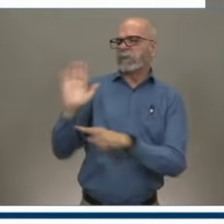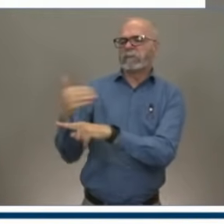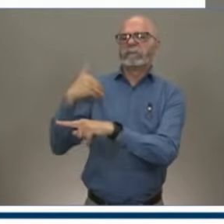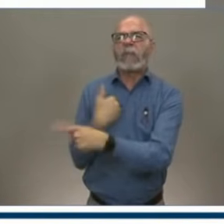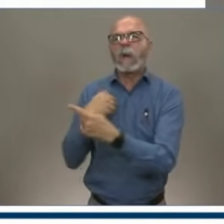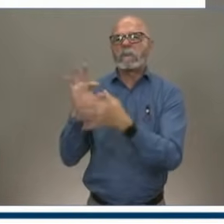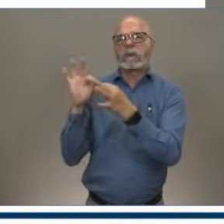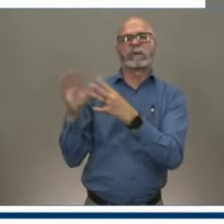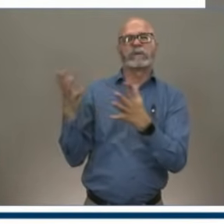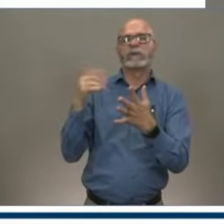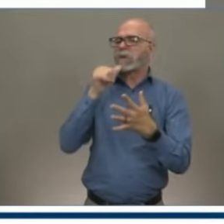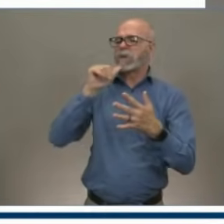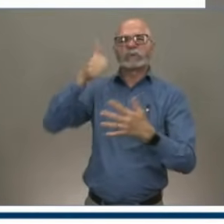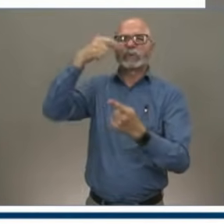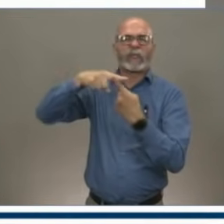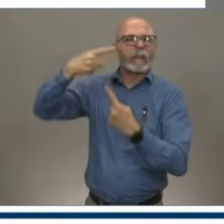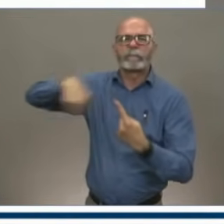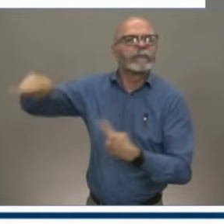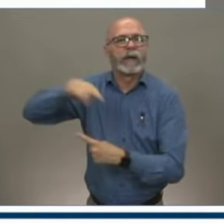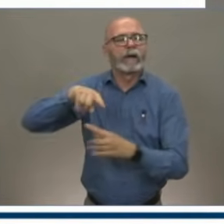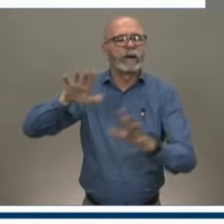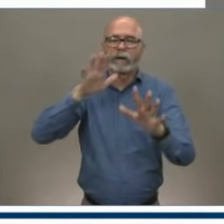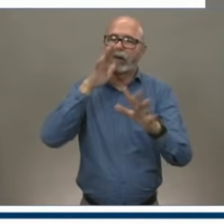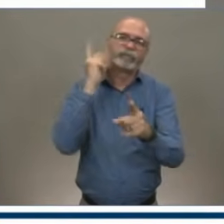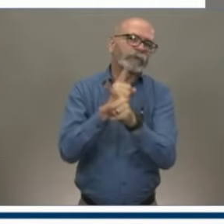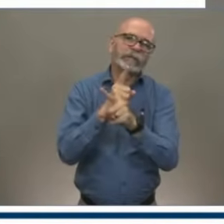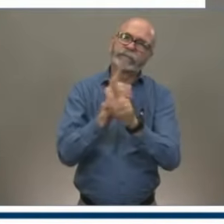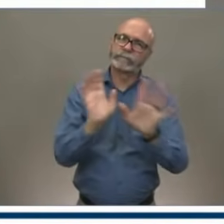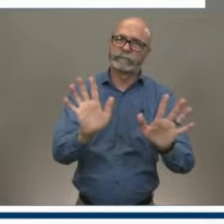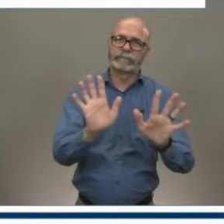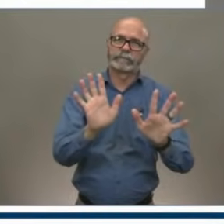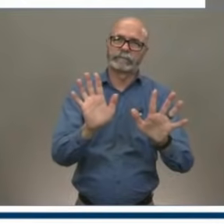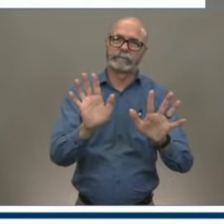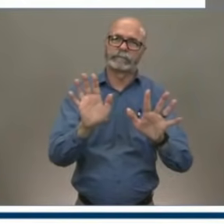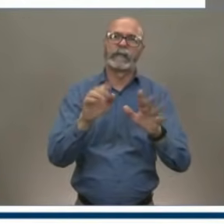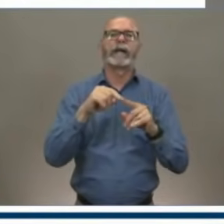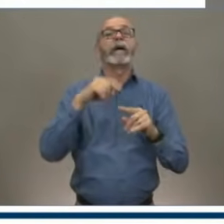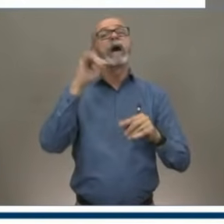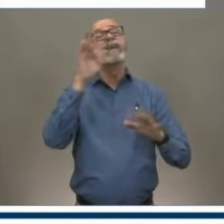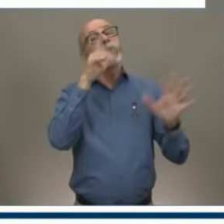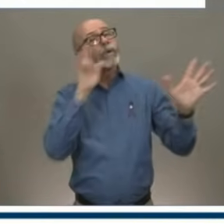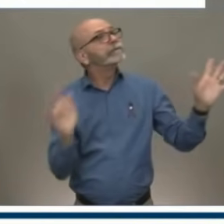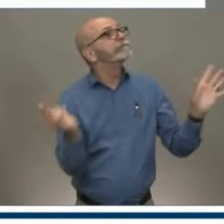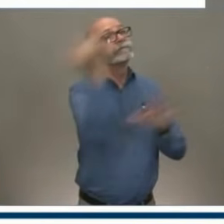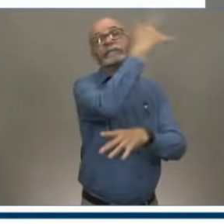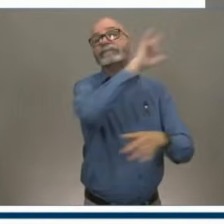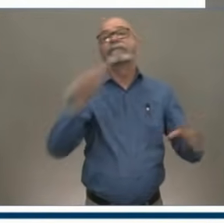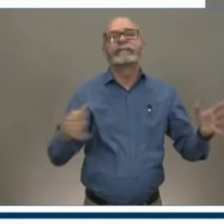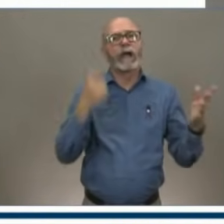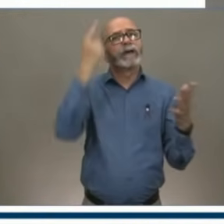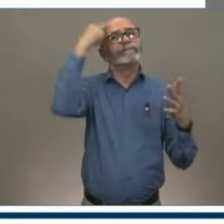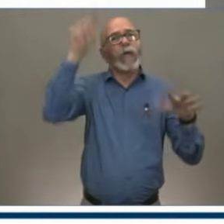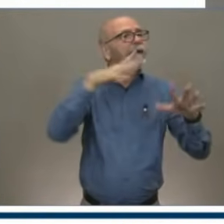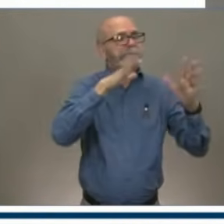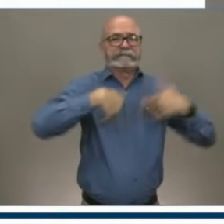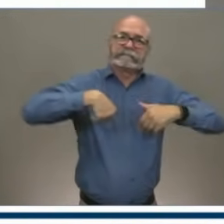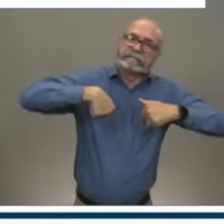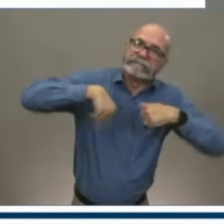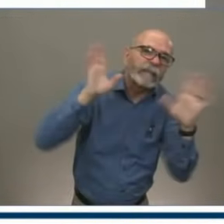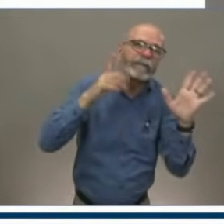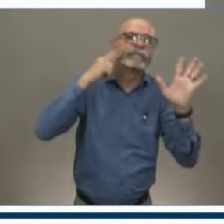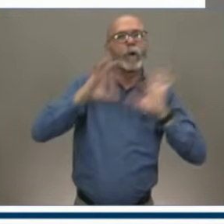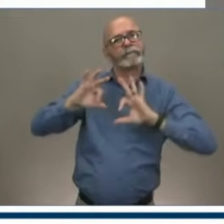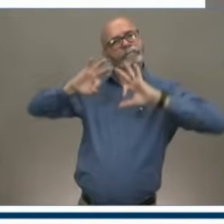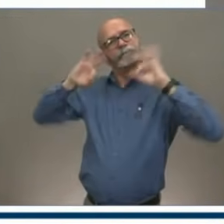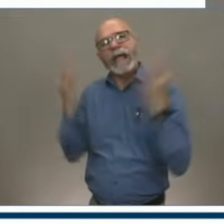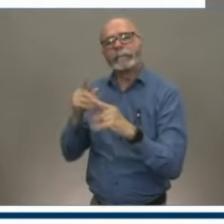That is just not right. Rotational workers are making enormous personal sacrifices to keep our communities safe and healthy in the